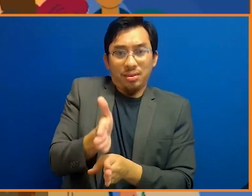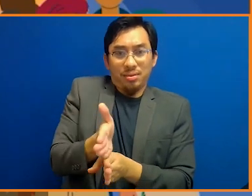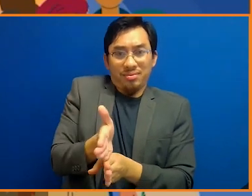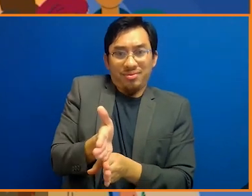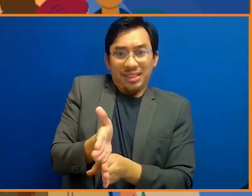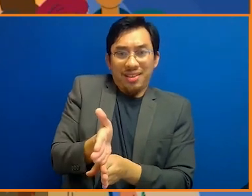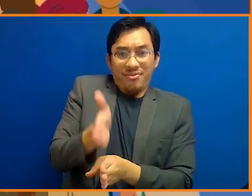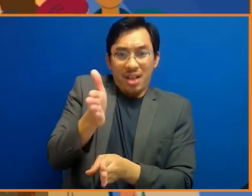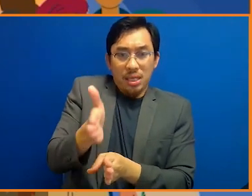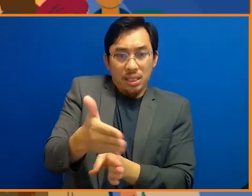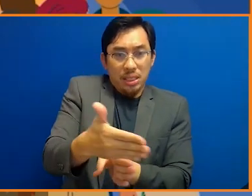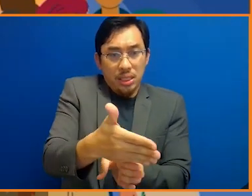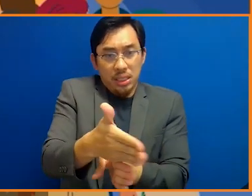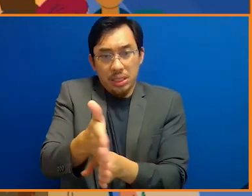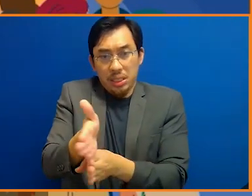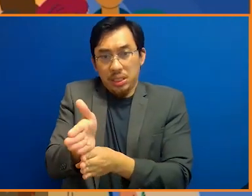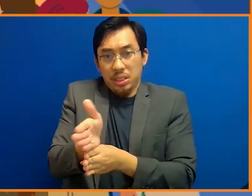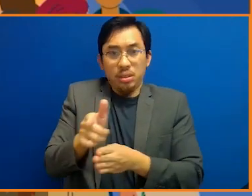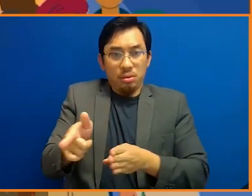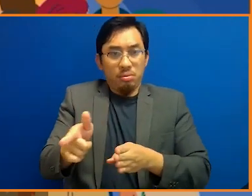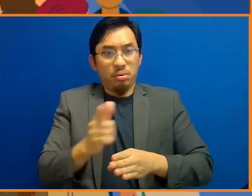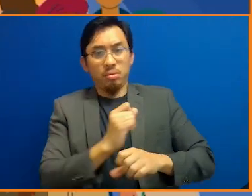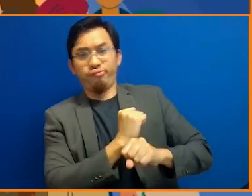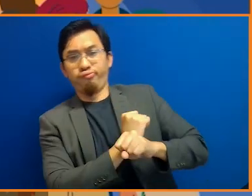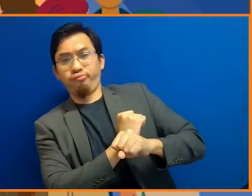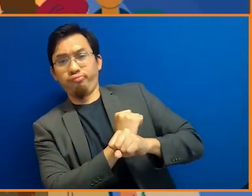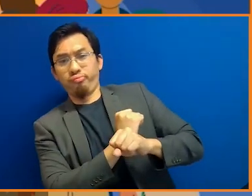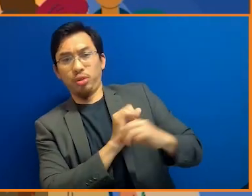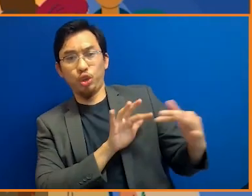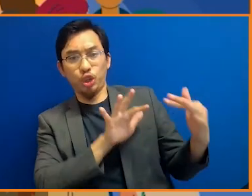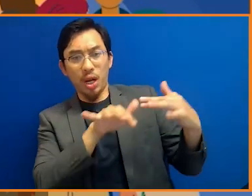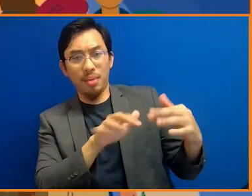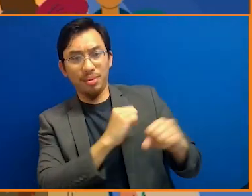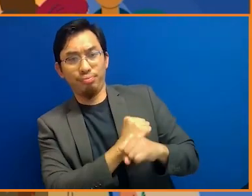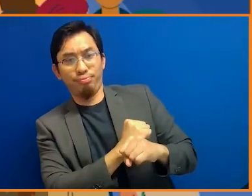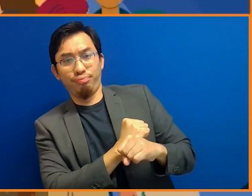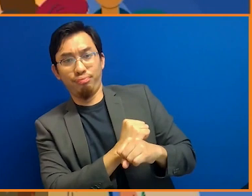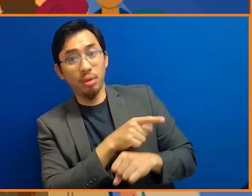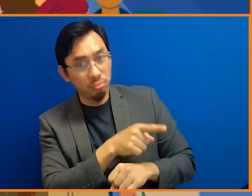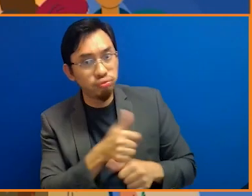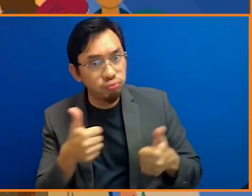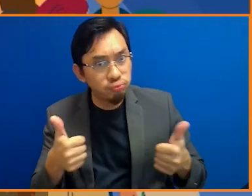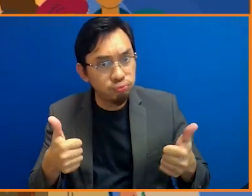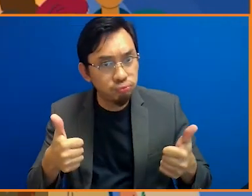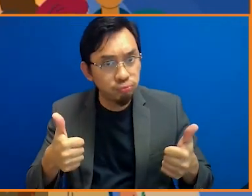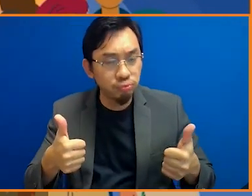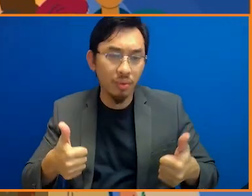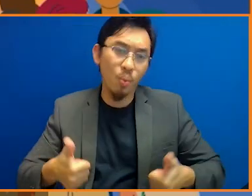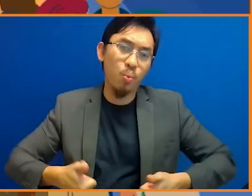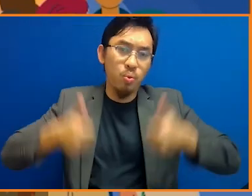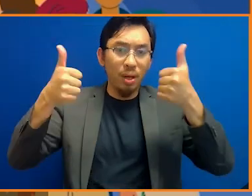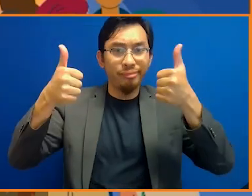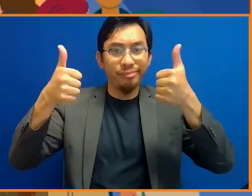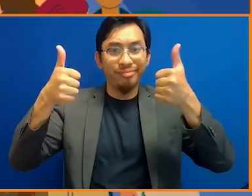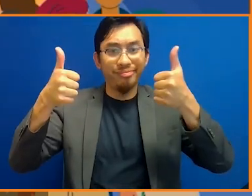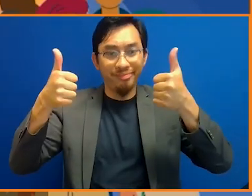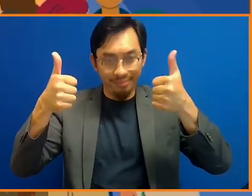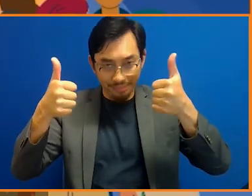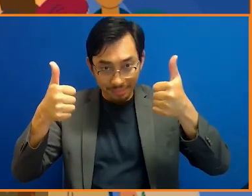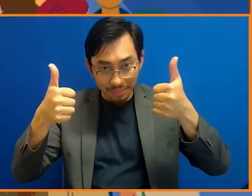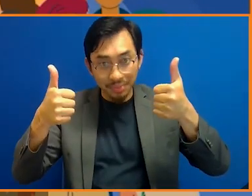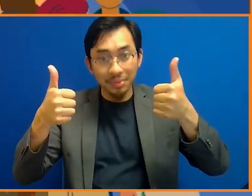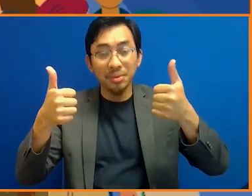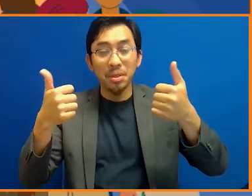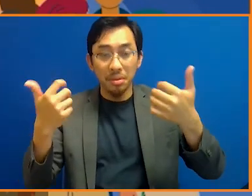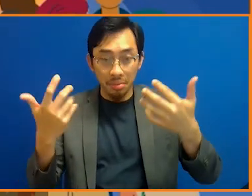also built a floodgate, especially to prevent from tsunami, and it was successful in this area